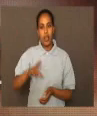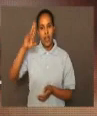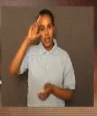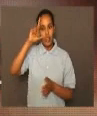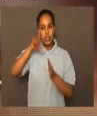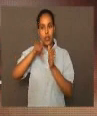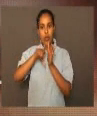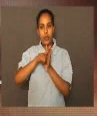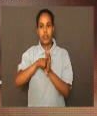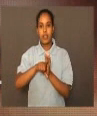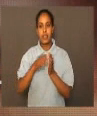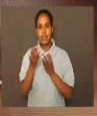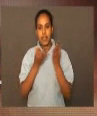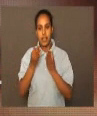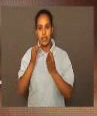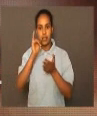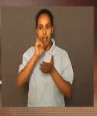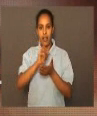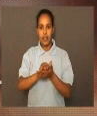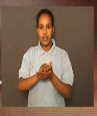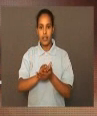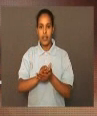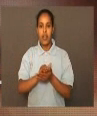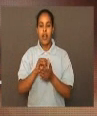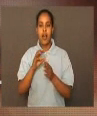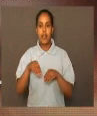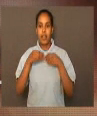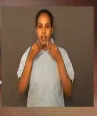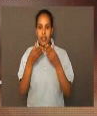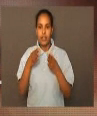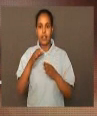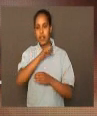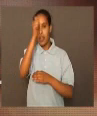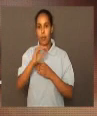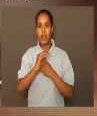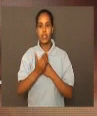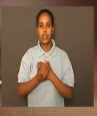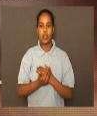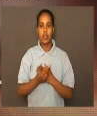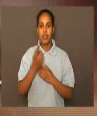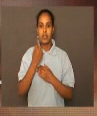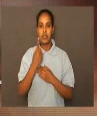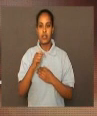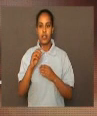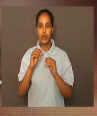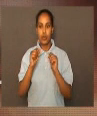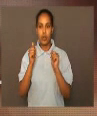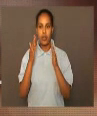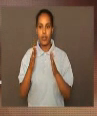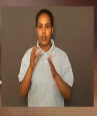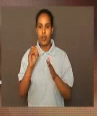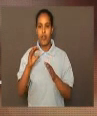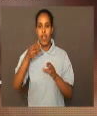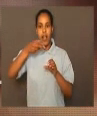Henry's law states that at a given temperature, the solubility of